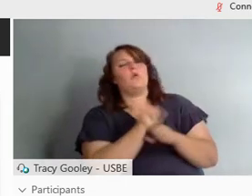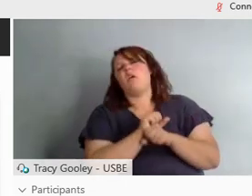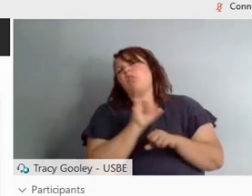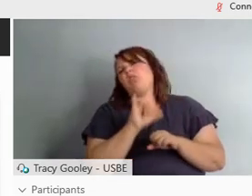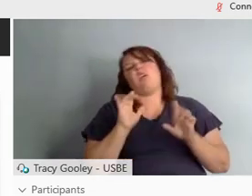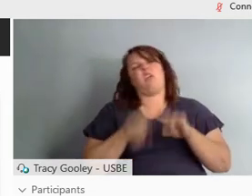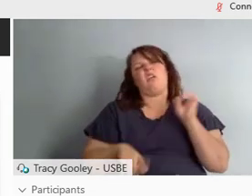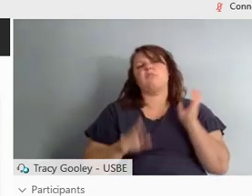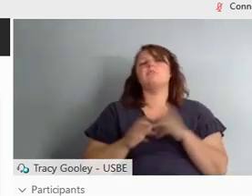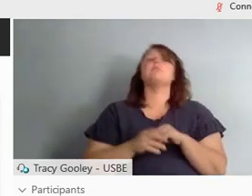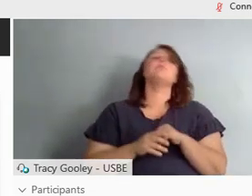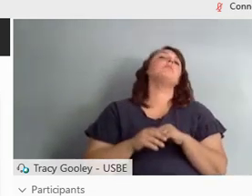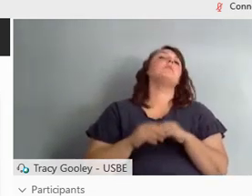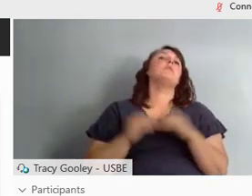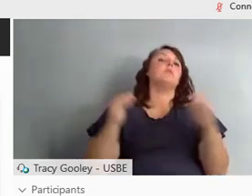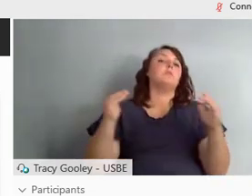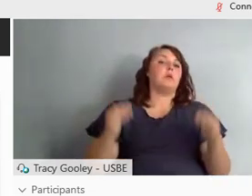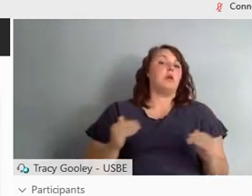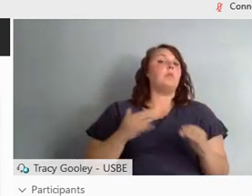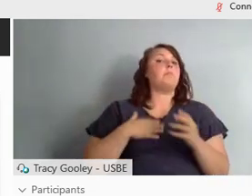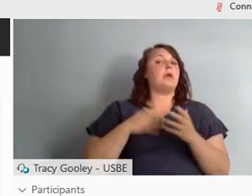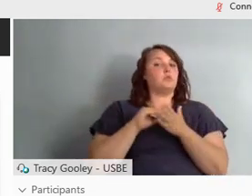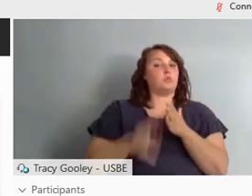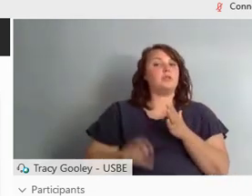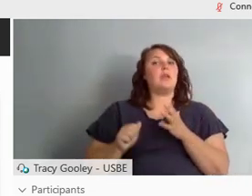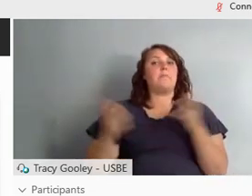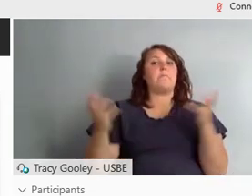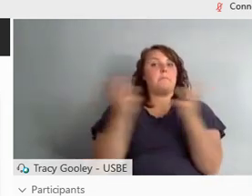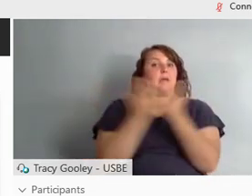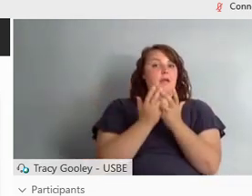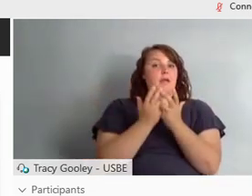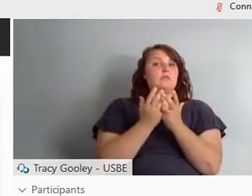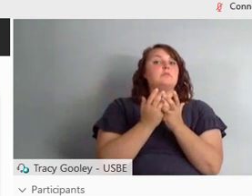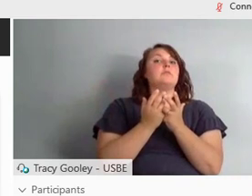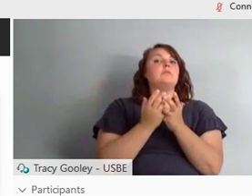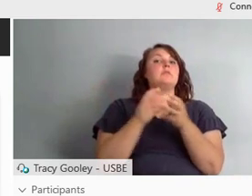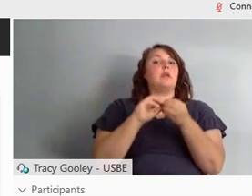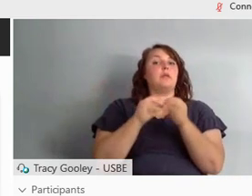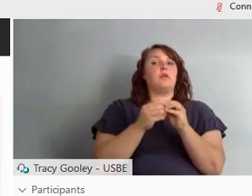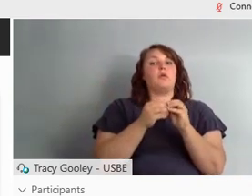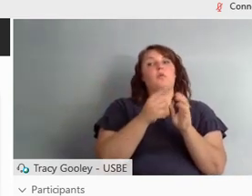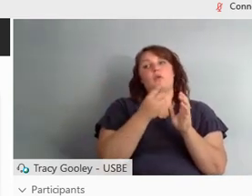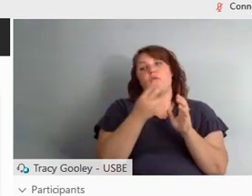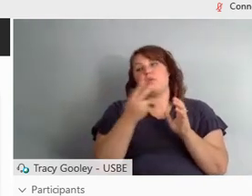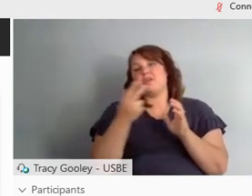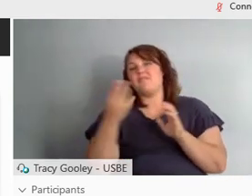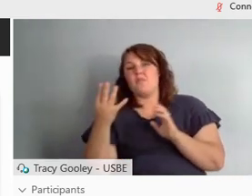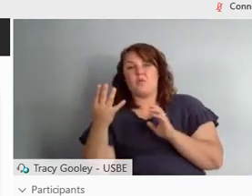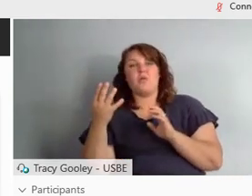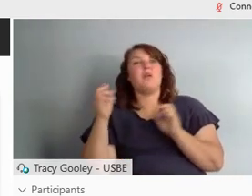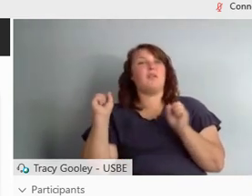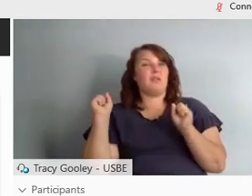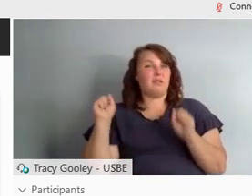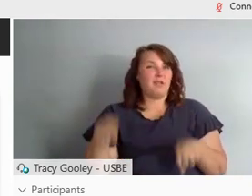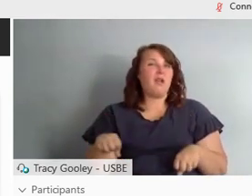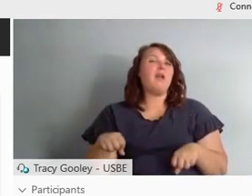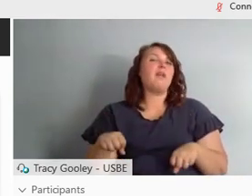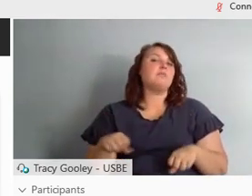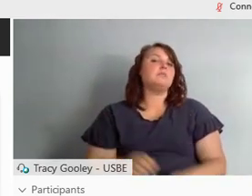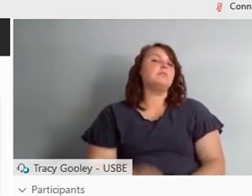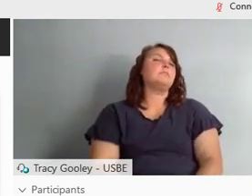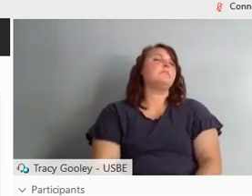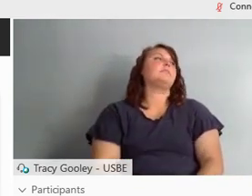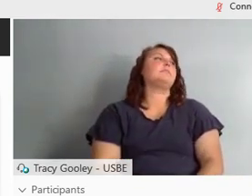But this one, my student is able to match numbers 3 to 4 and will repeat teacher verbalizing the numbers 3 to 4 during